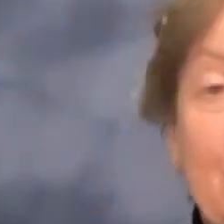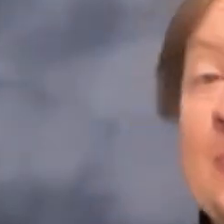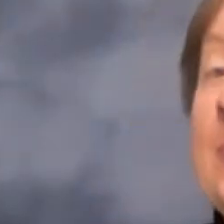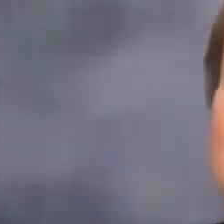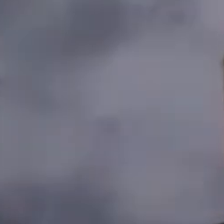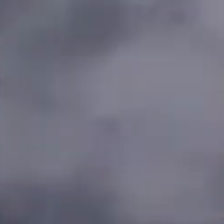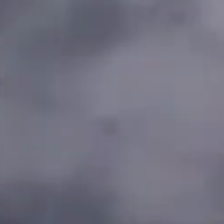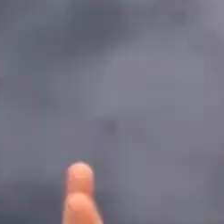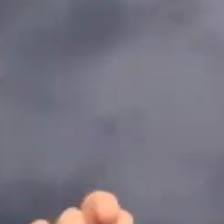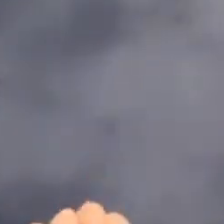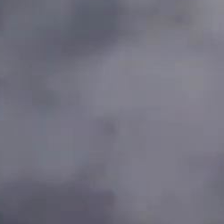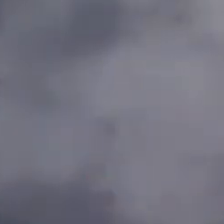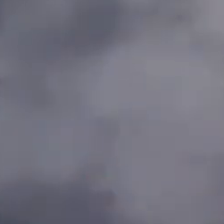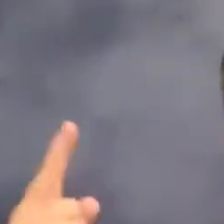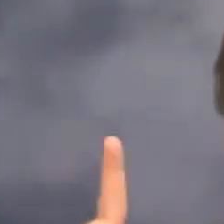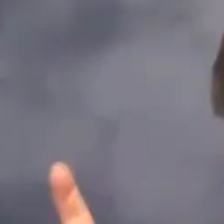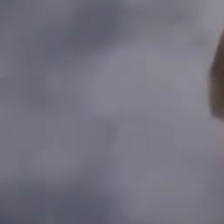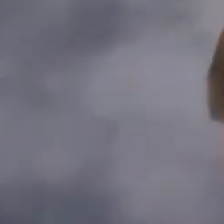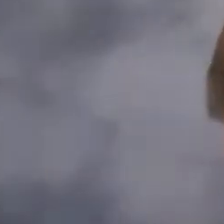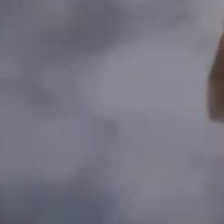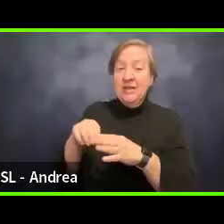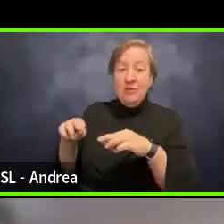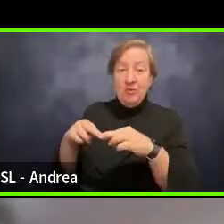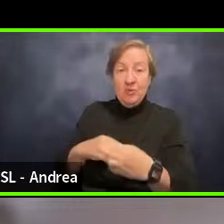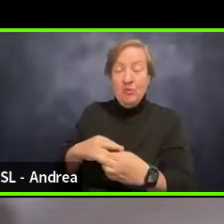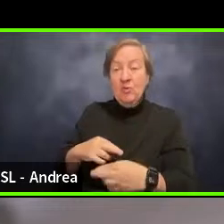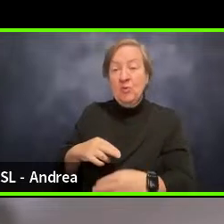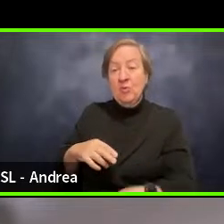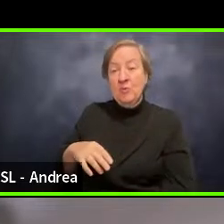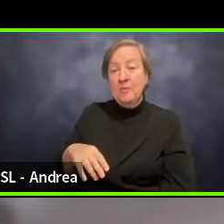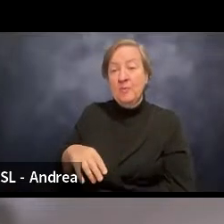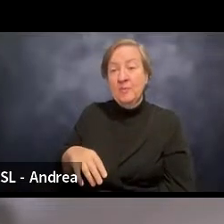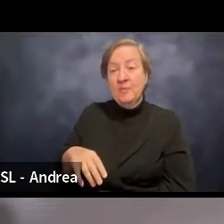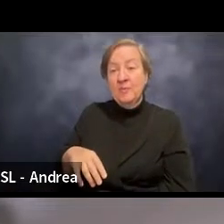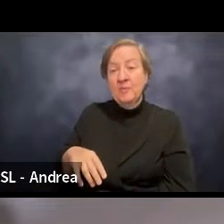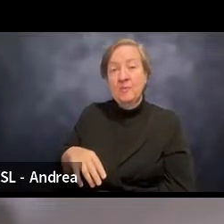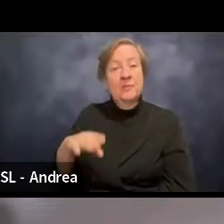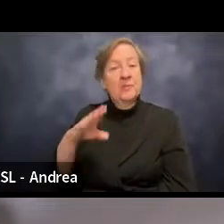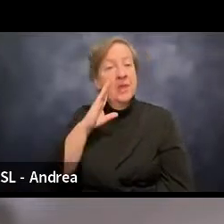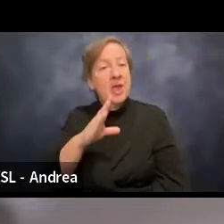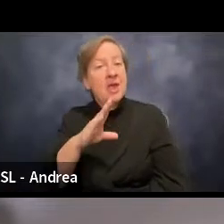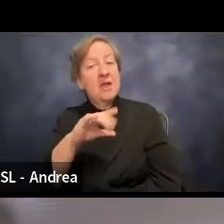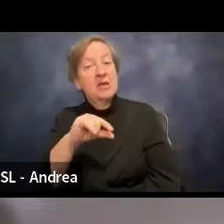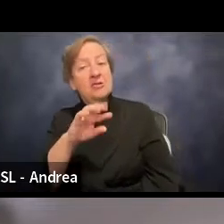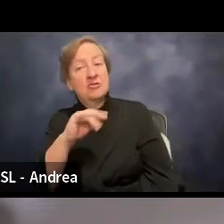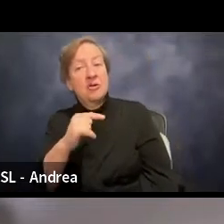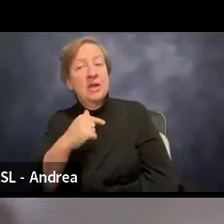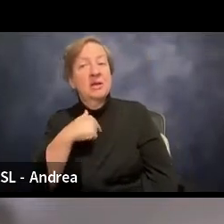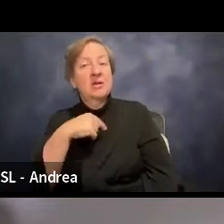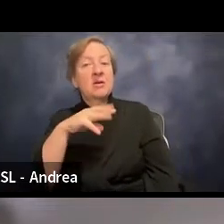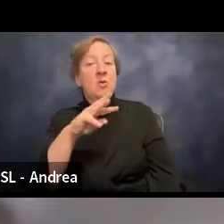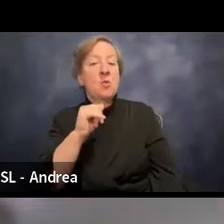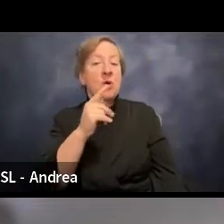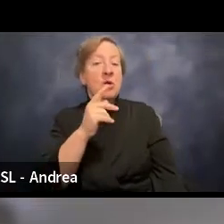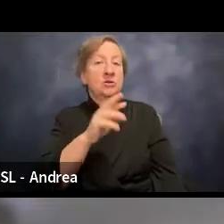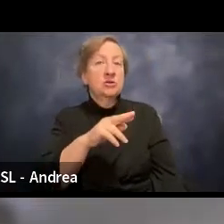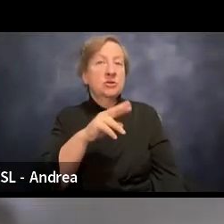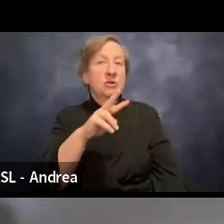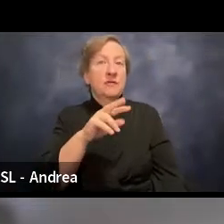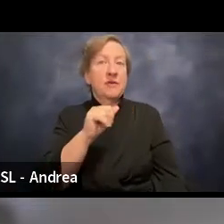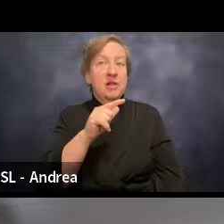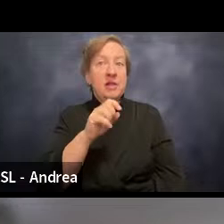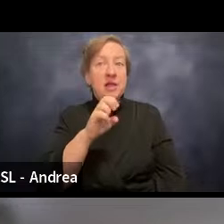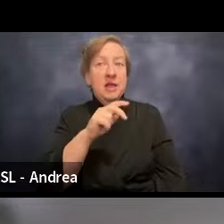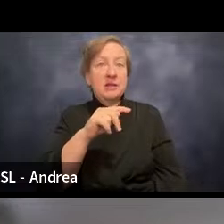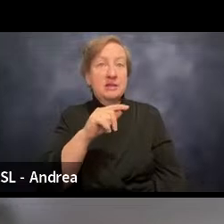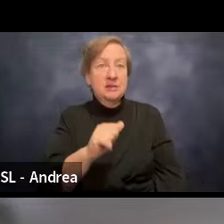have one question, at least so far in the room. We have Walter. Hi, Greg. Walter Valenta. How much lead time